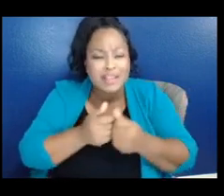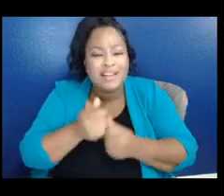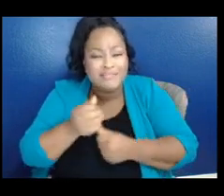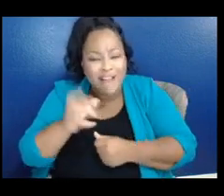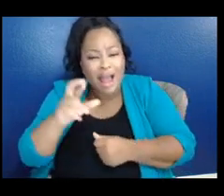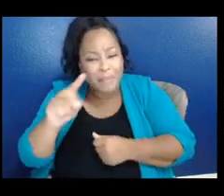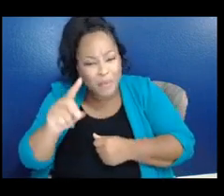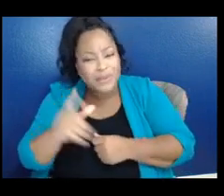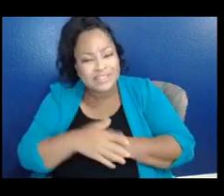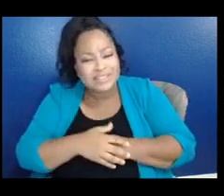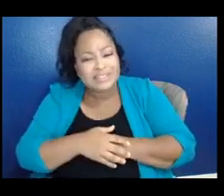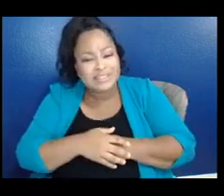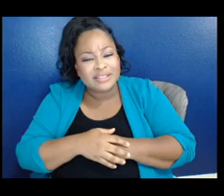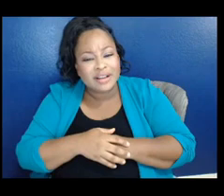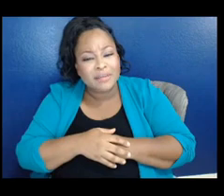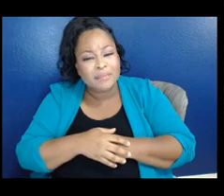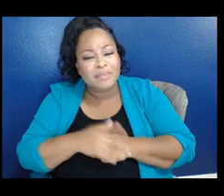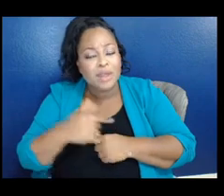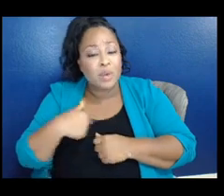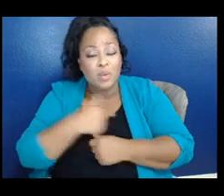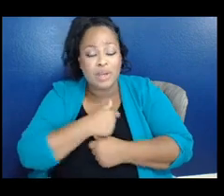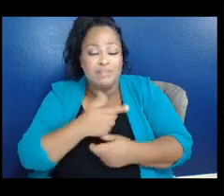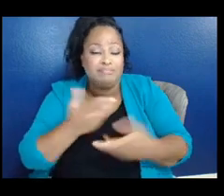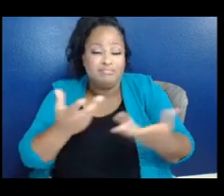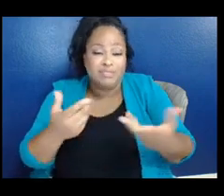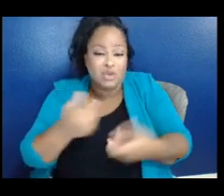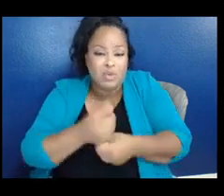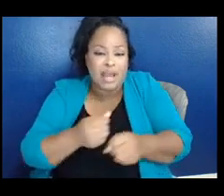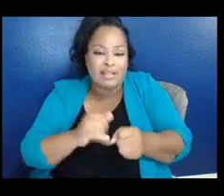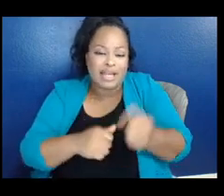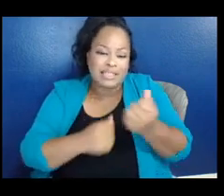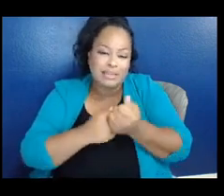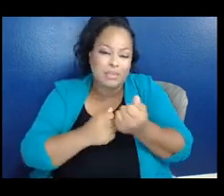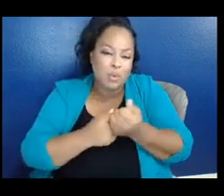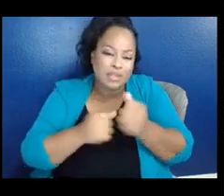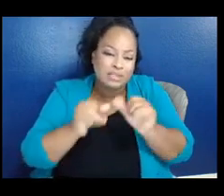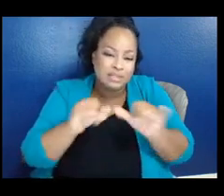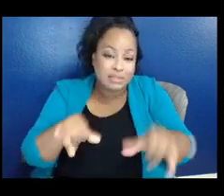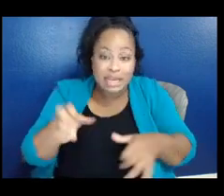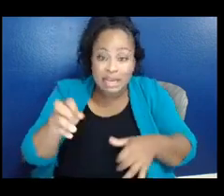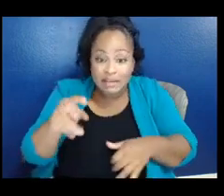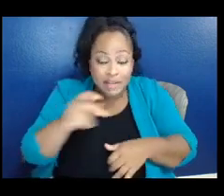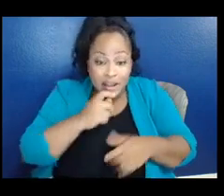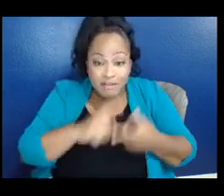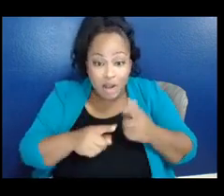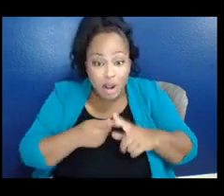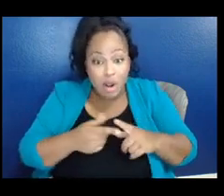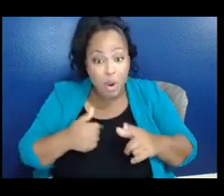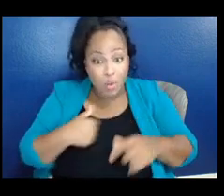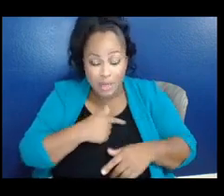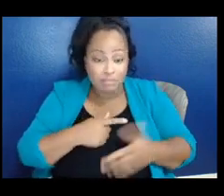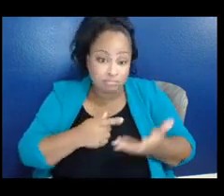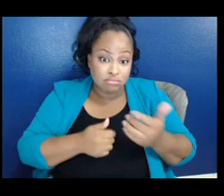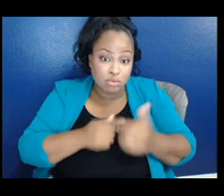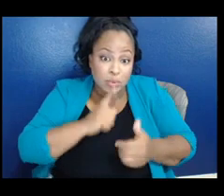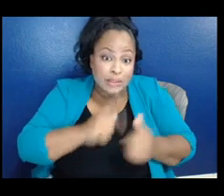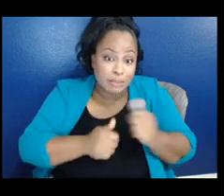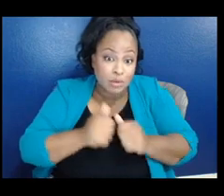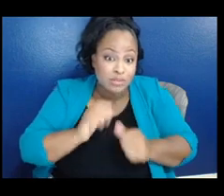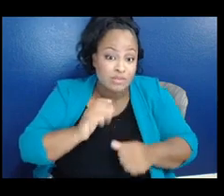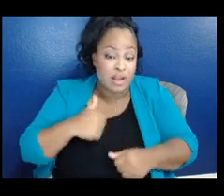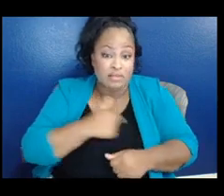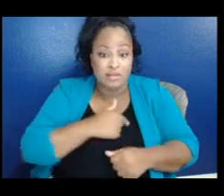struggling with fibroids. And we kind of created this support system, even though we weren't friends, we were primarily